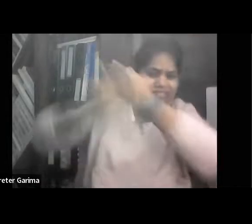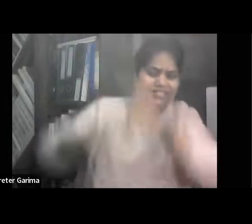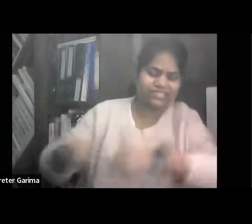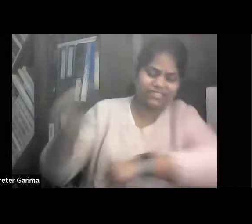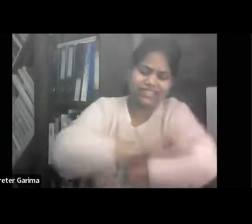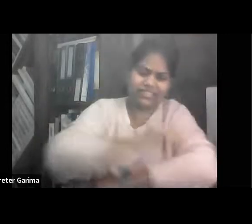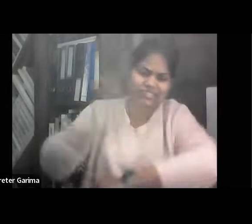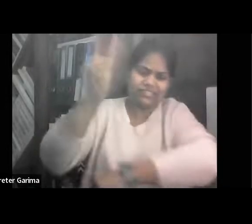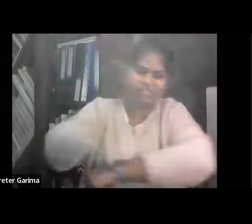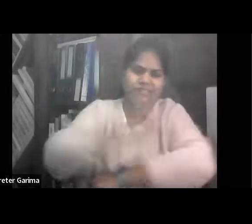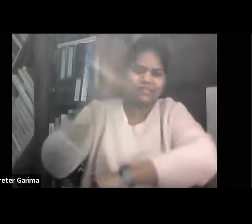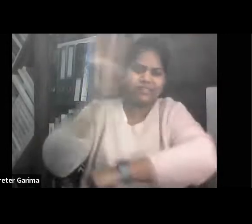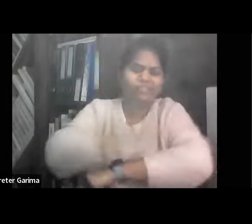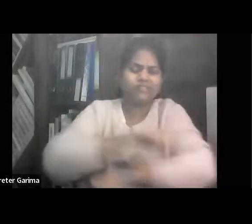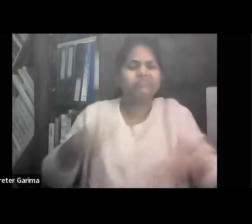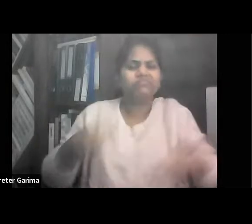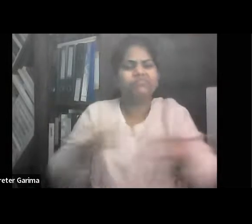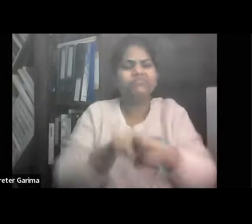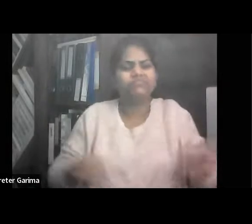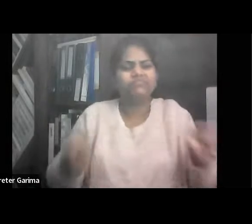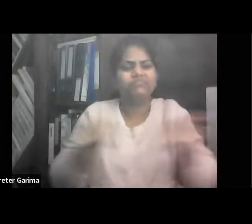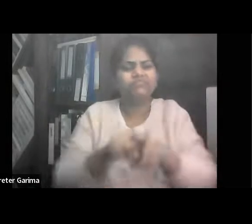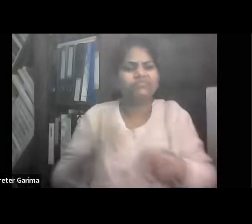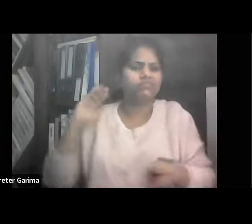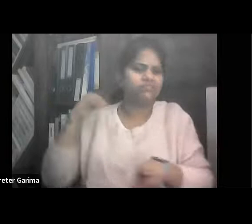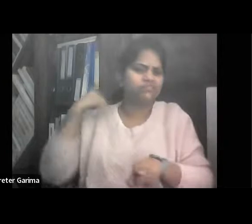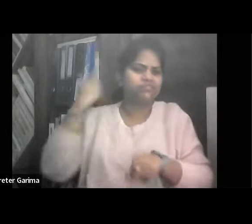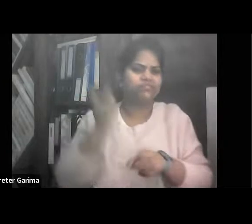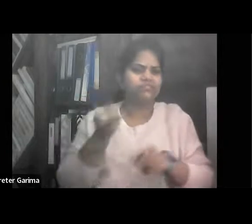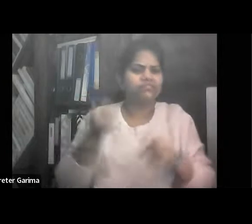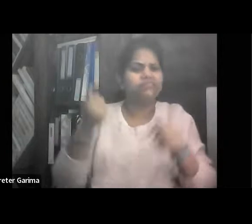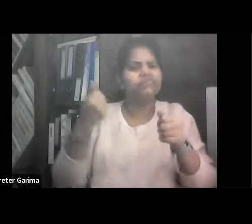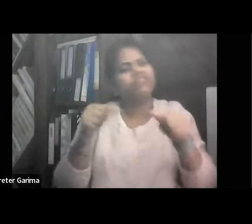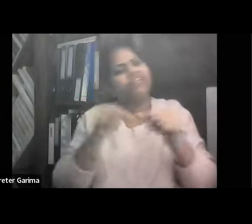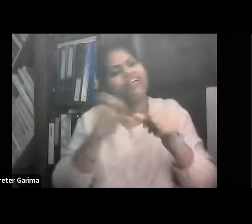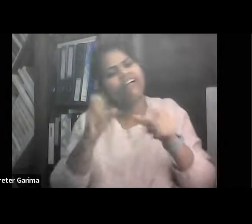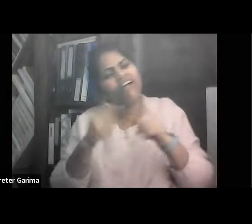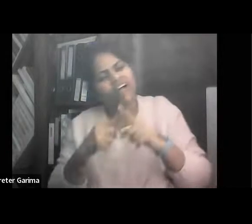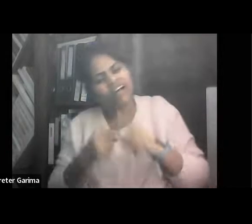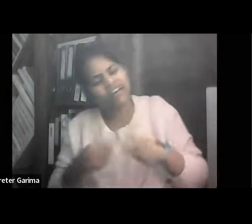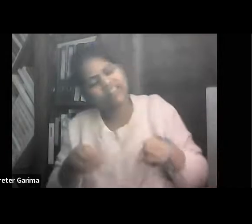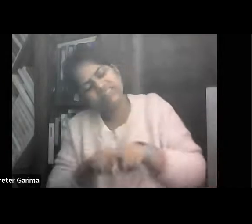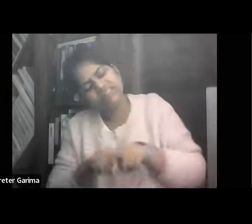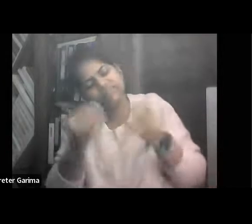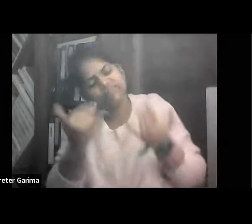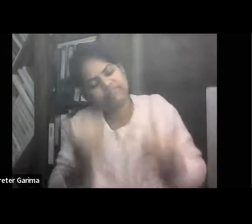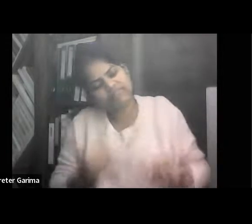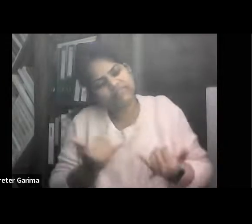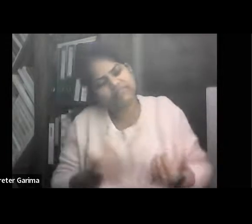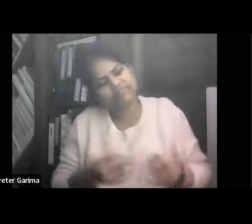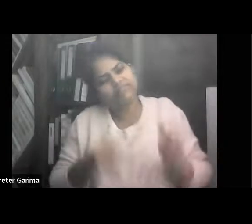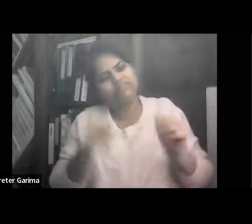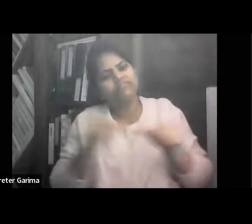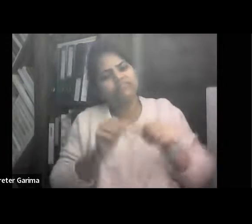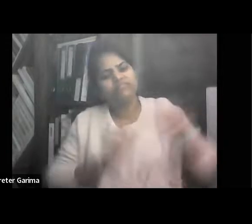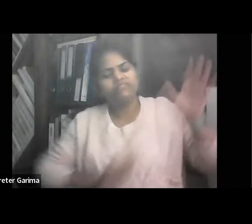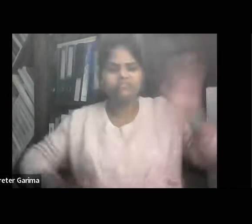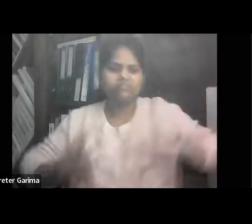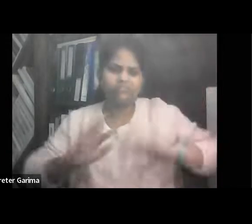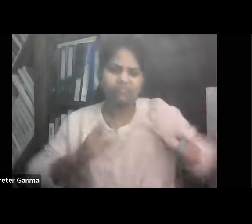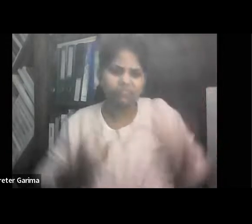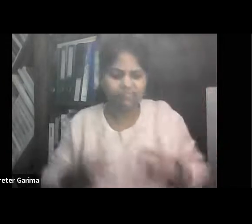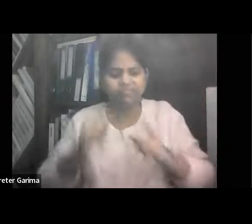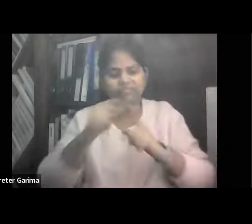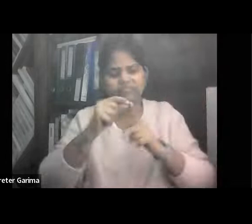other day, where the past enacts itself as the present. The play transmutes into a prolonged nervousness of a playwright in